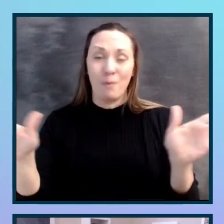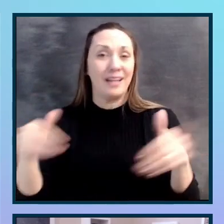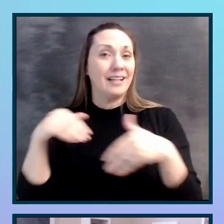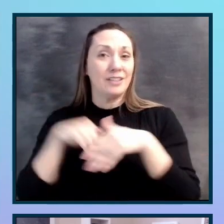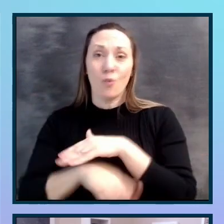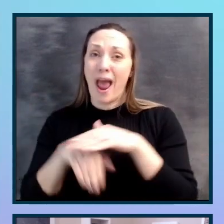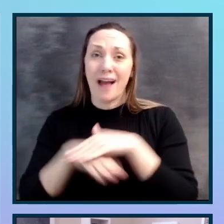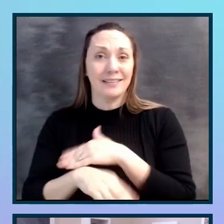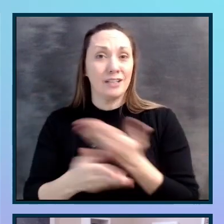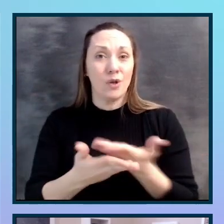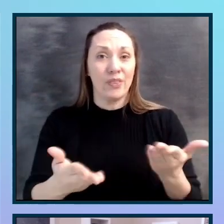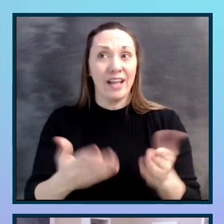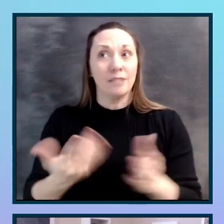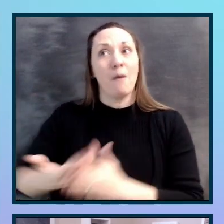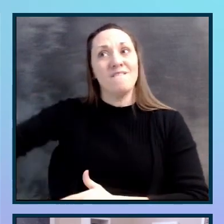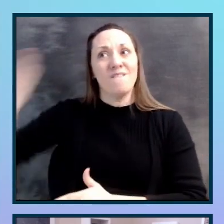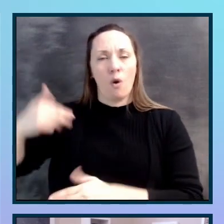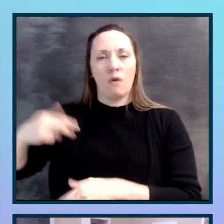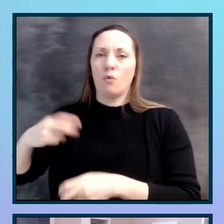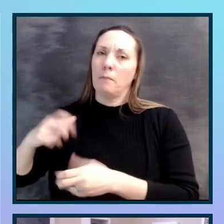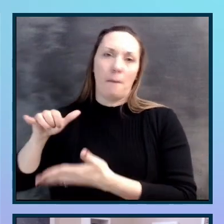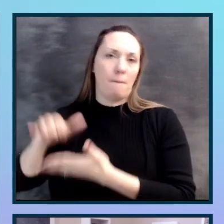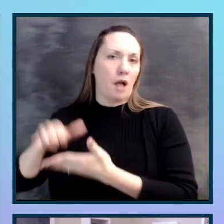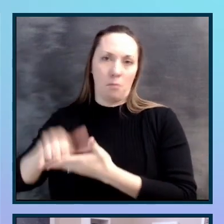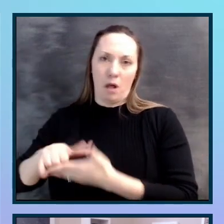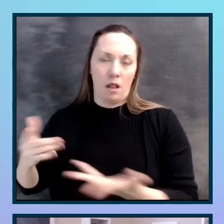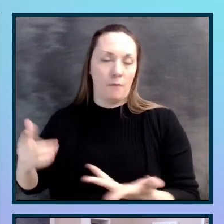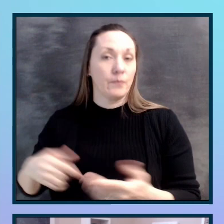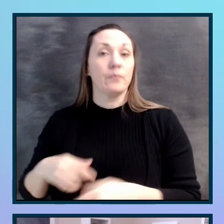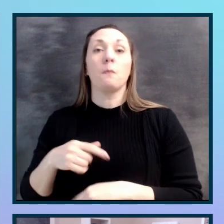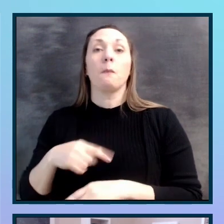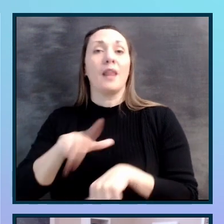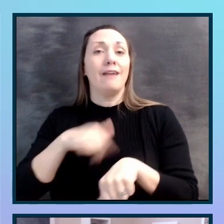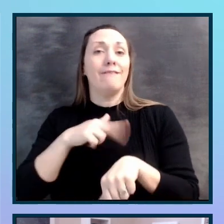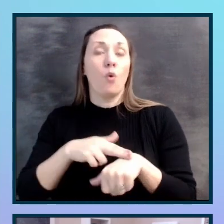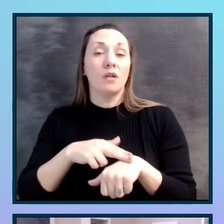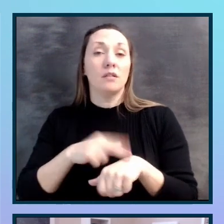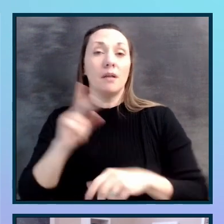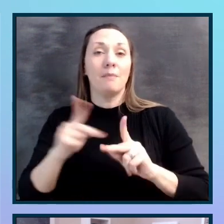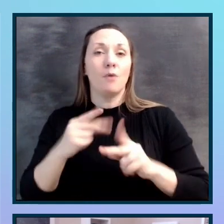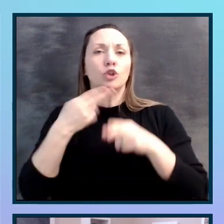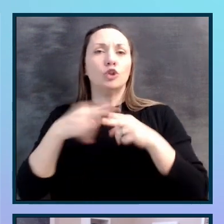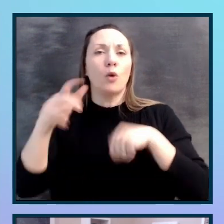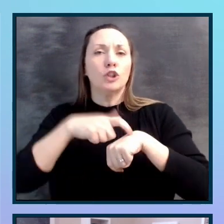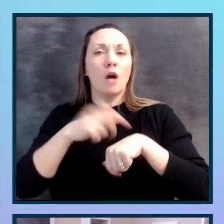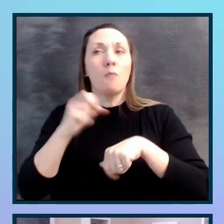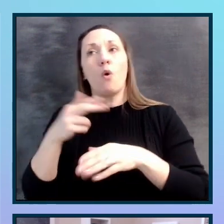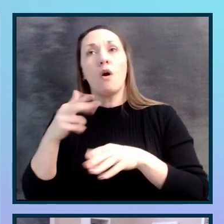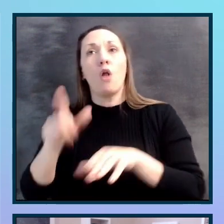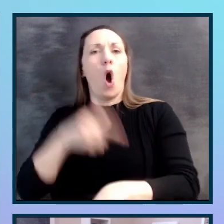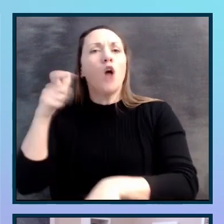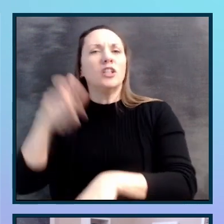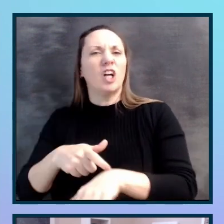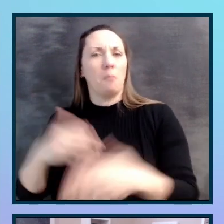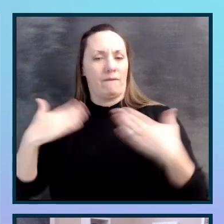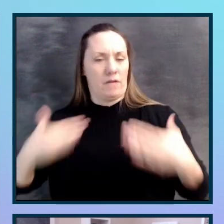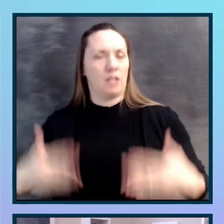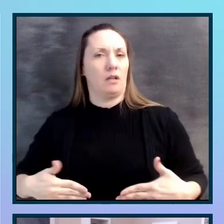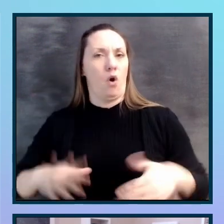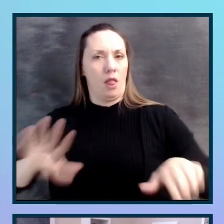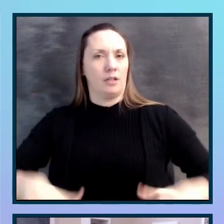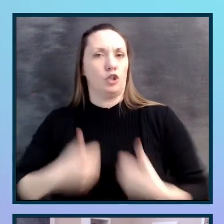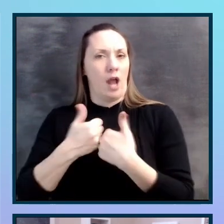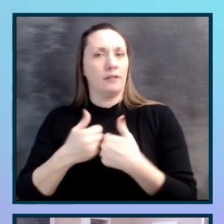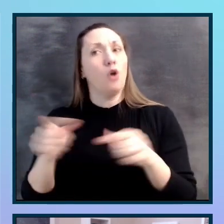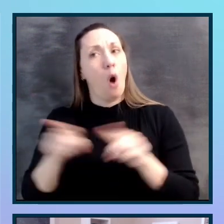would otherwise have been very difficult or impossible. And of course, those with short-term or long-term physical challenges are also